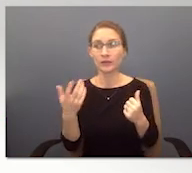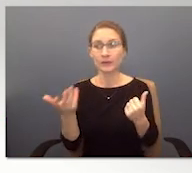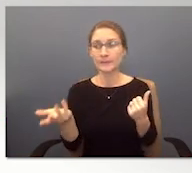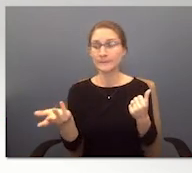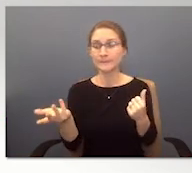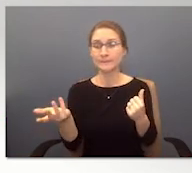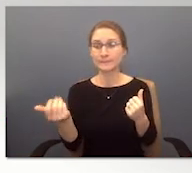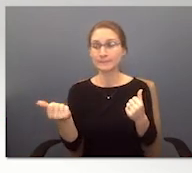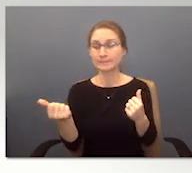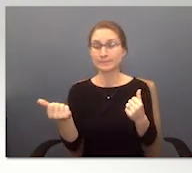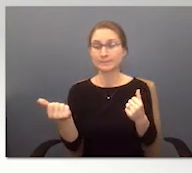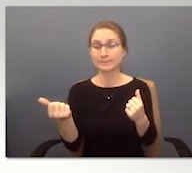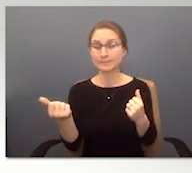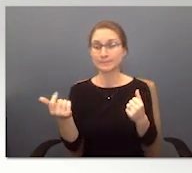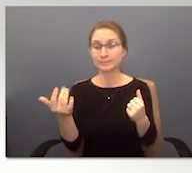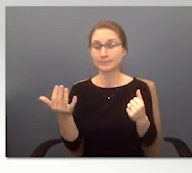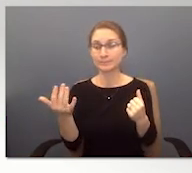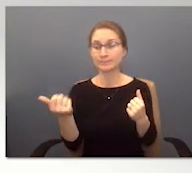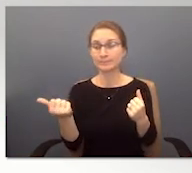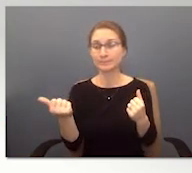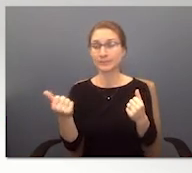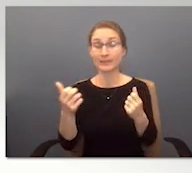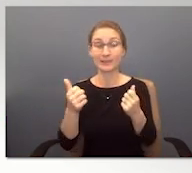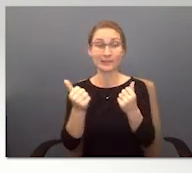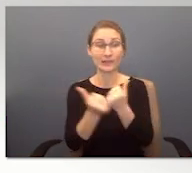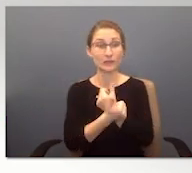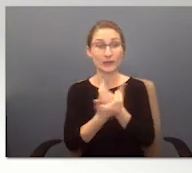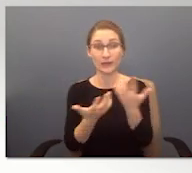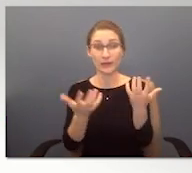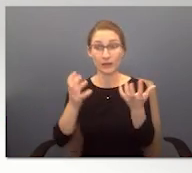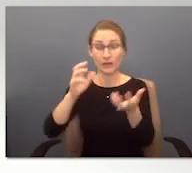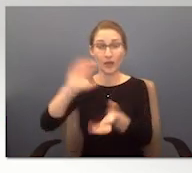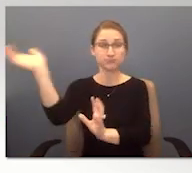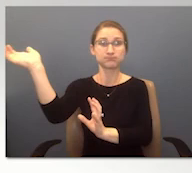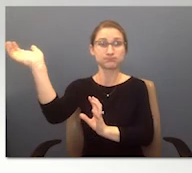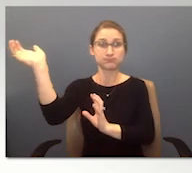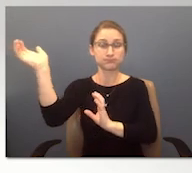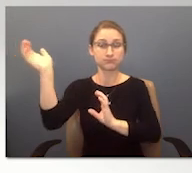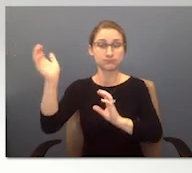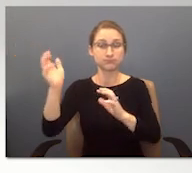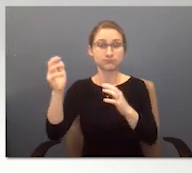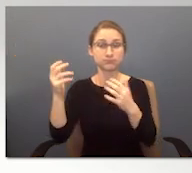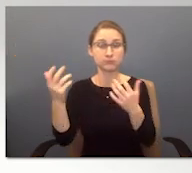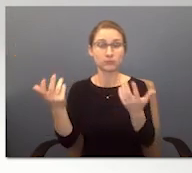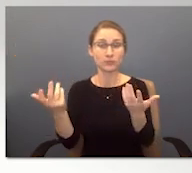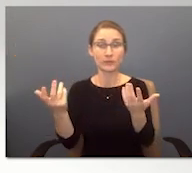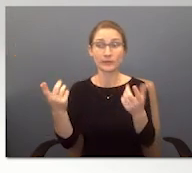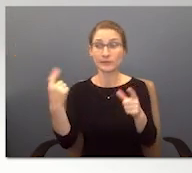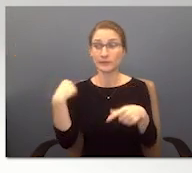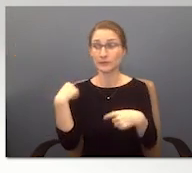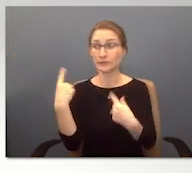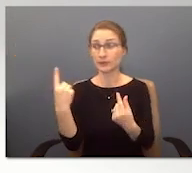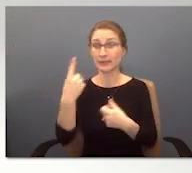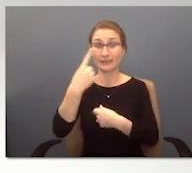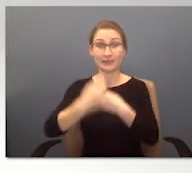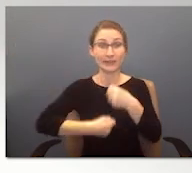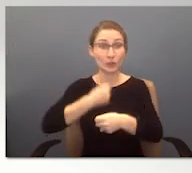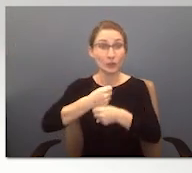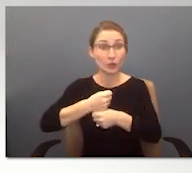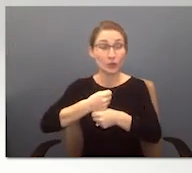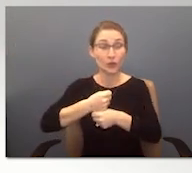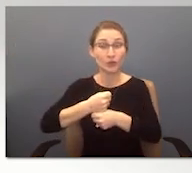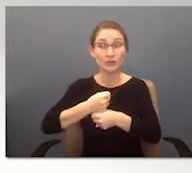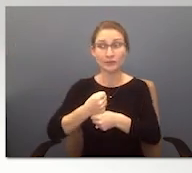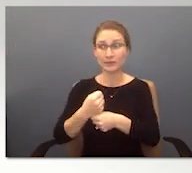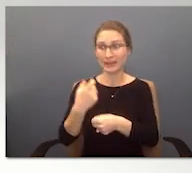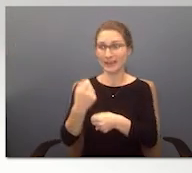on. And they get everything, and no lie, it has been over a year, because it was